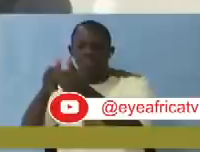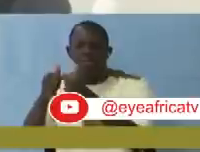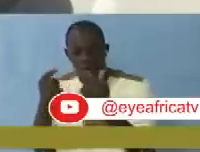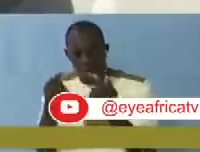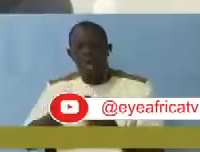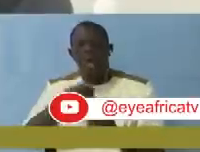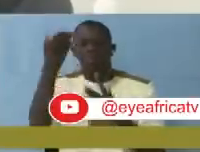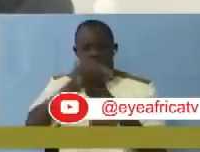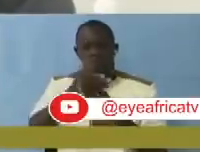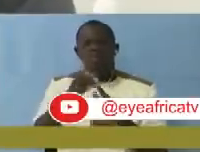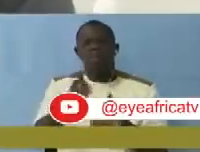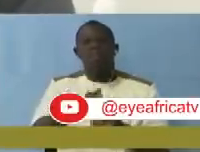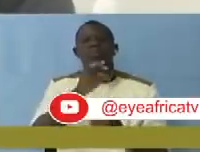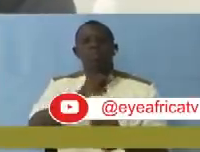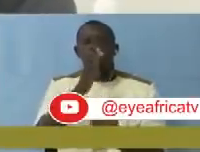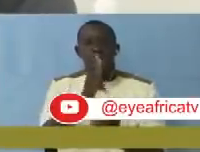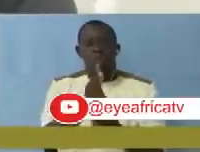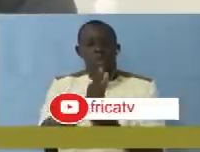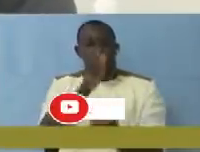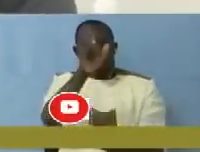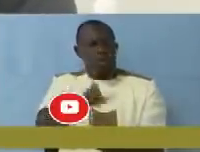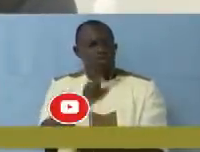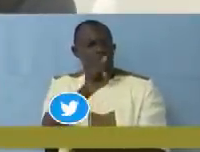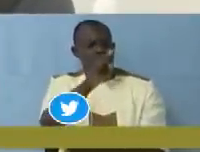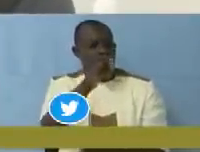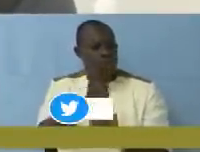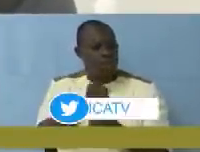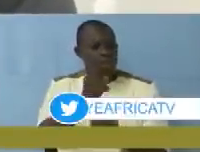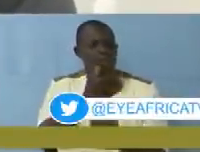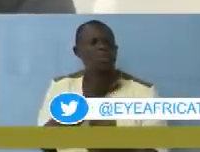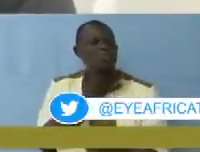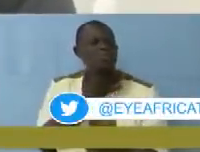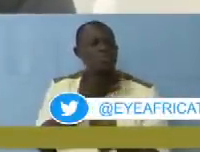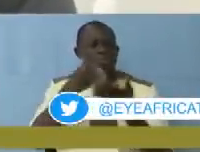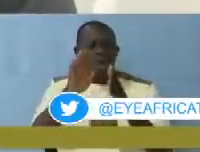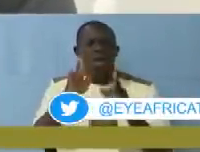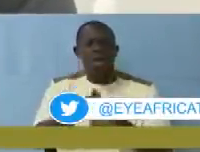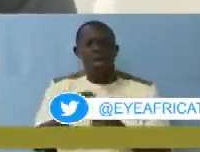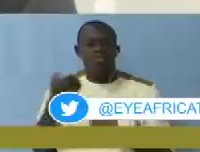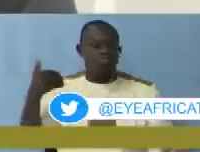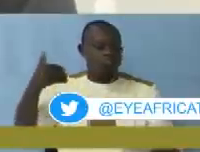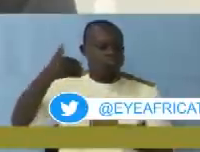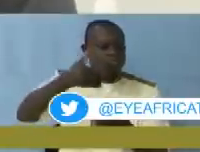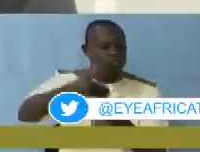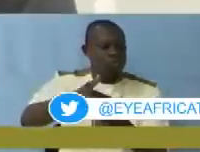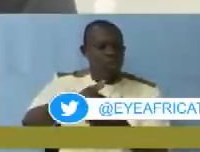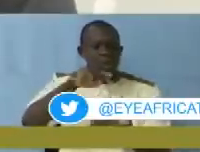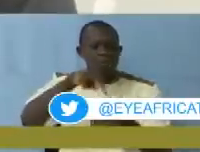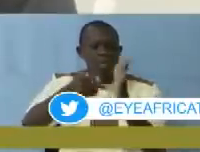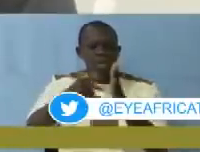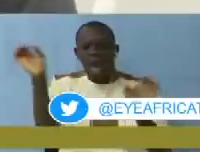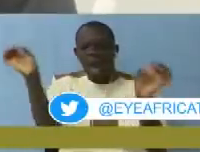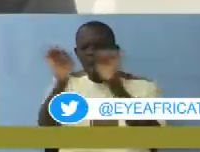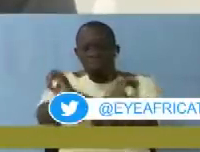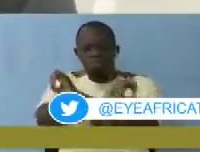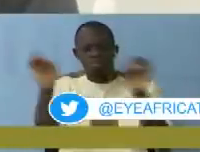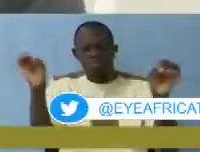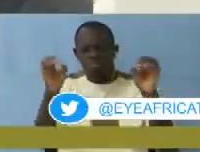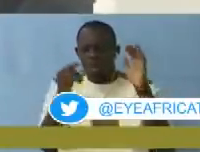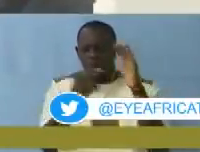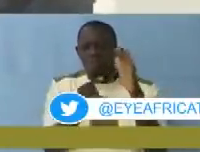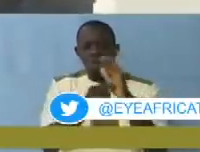are oversimplifying this to the extent that you render it meaningless. Ikala kotoni ikasu so ne ndi